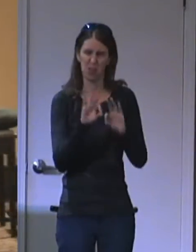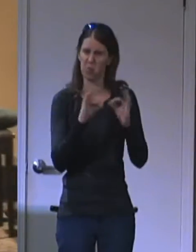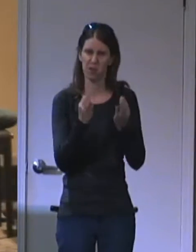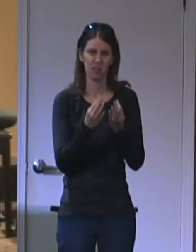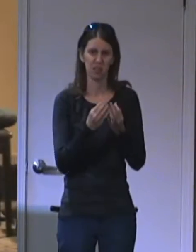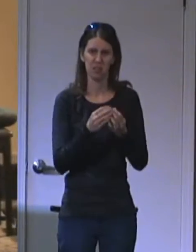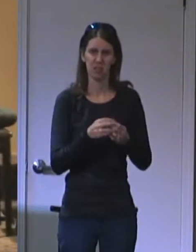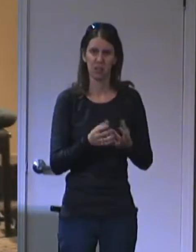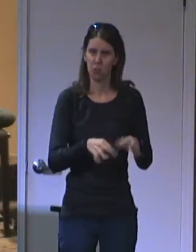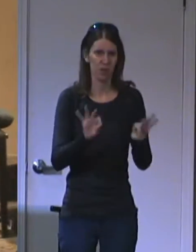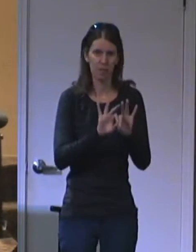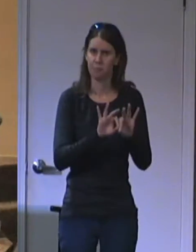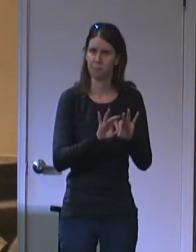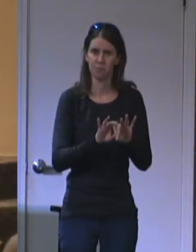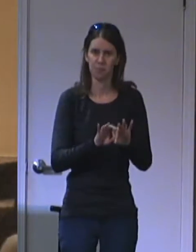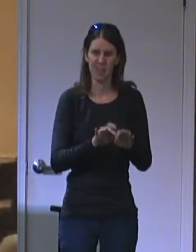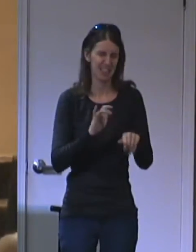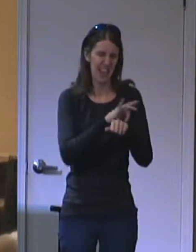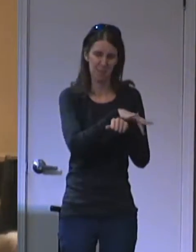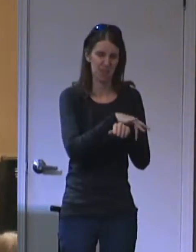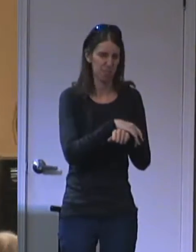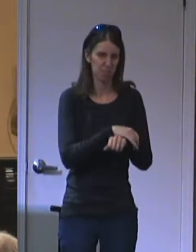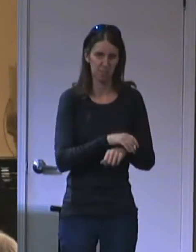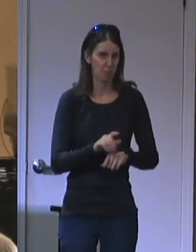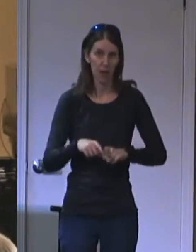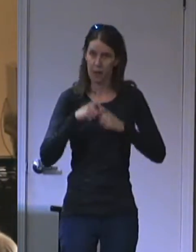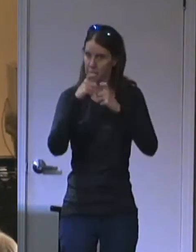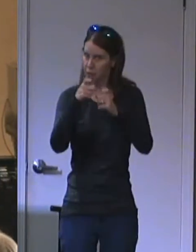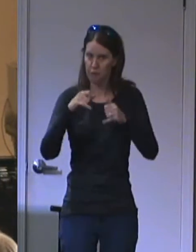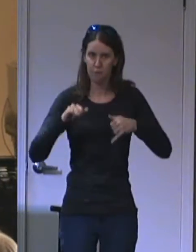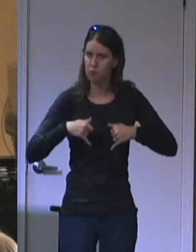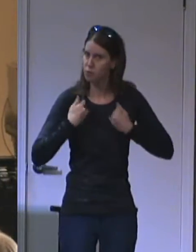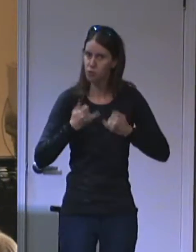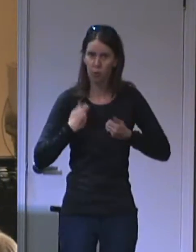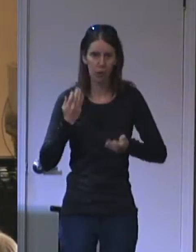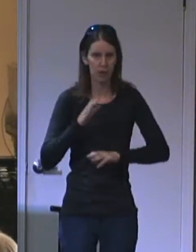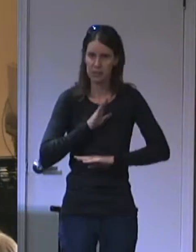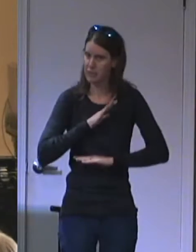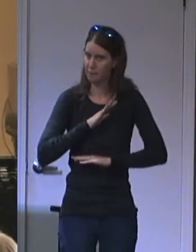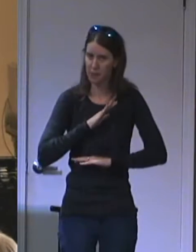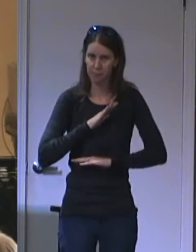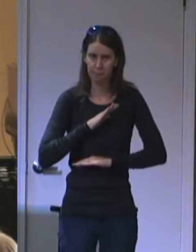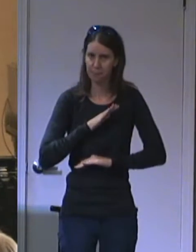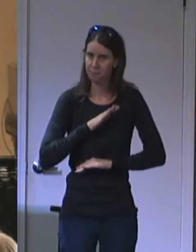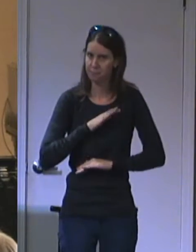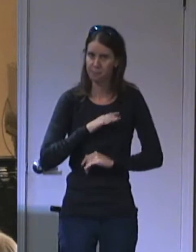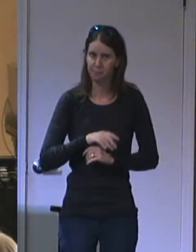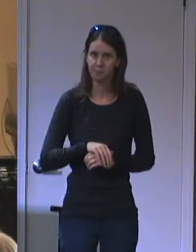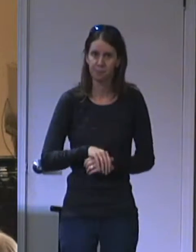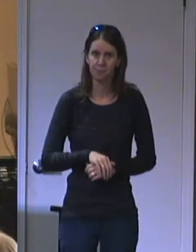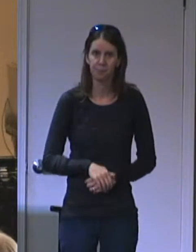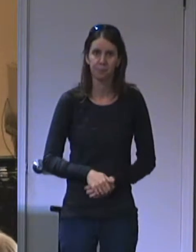worthless, empty. It can't bring joy, it can't bring contentment.